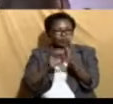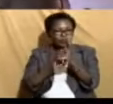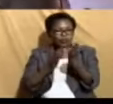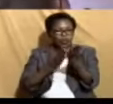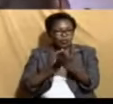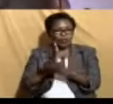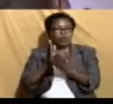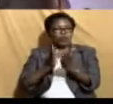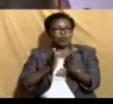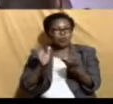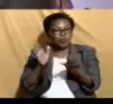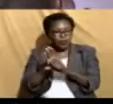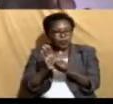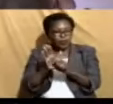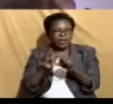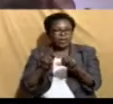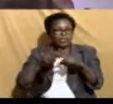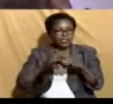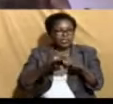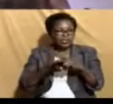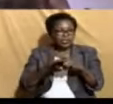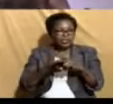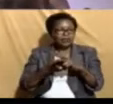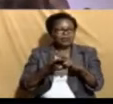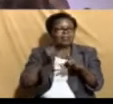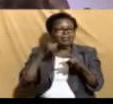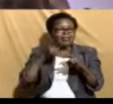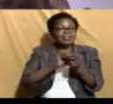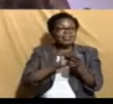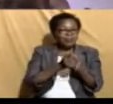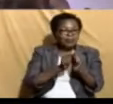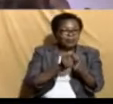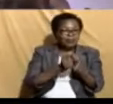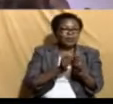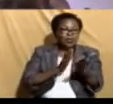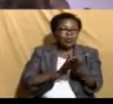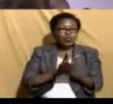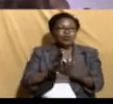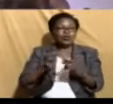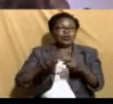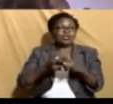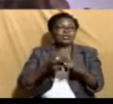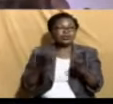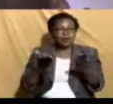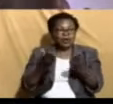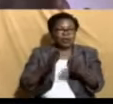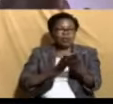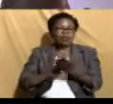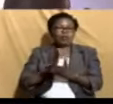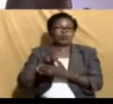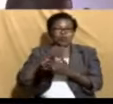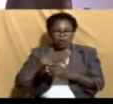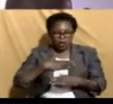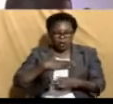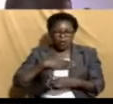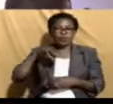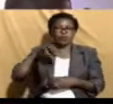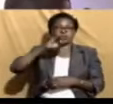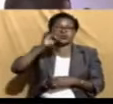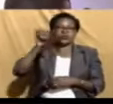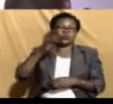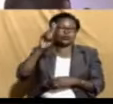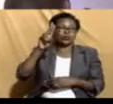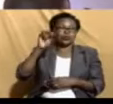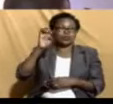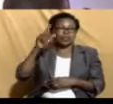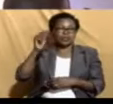of popular initiative, the impugned amendments were in fact initiated by Honorable Junet Mohammed and Mr. Dennis Waweru.